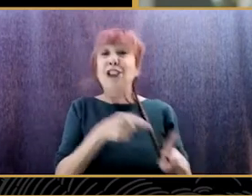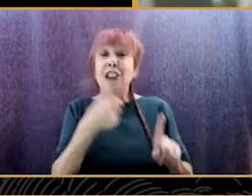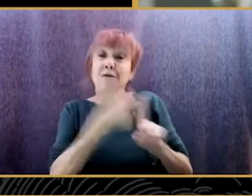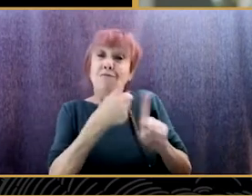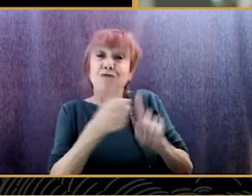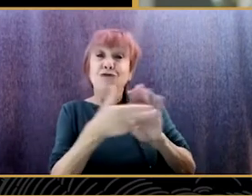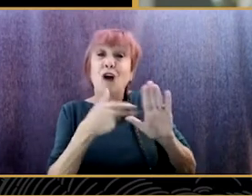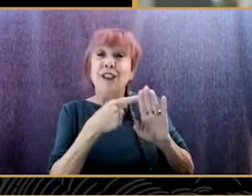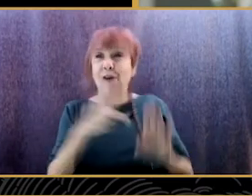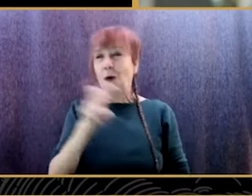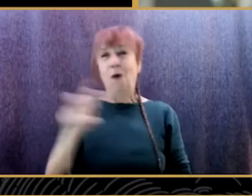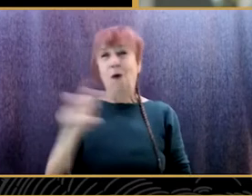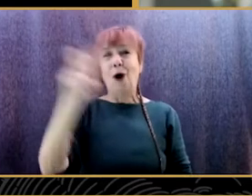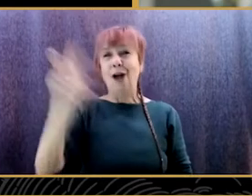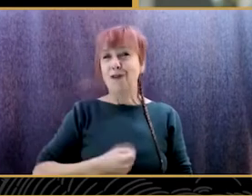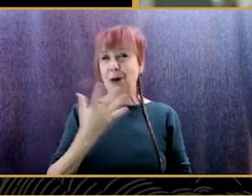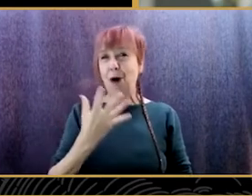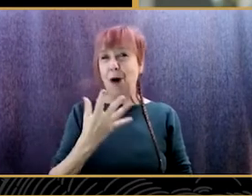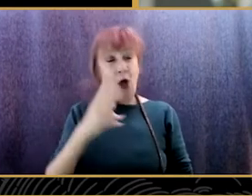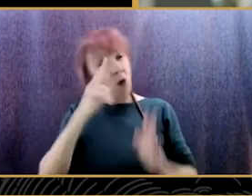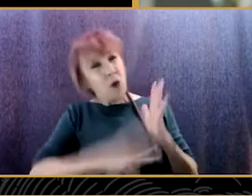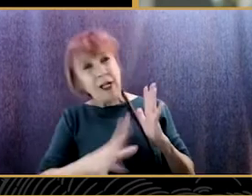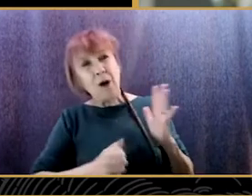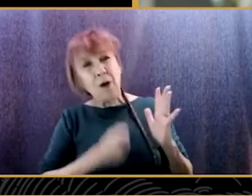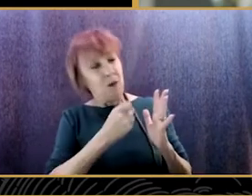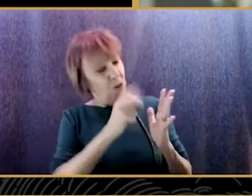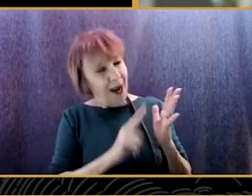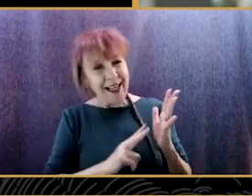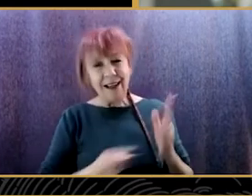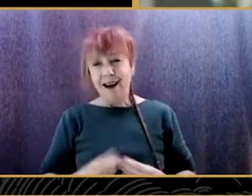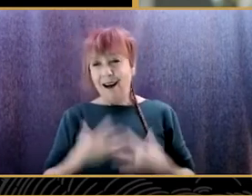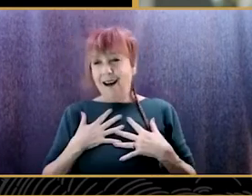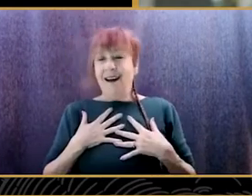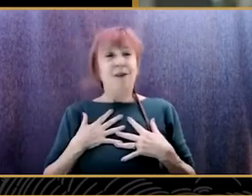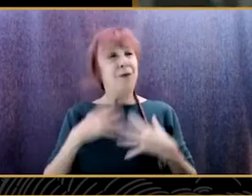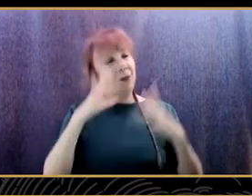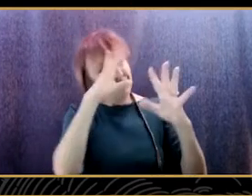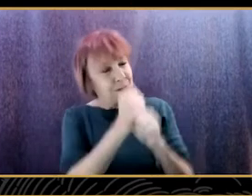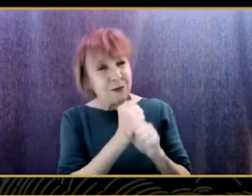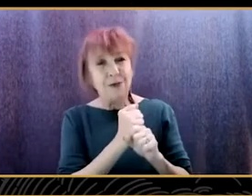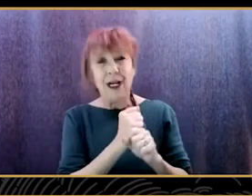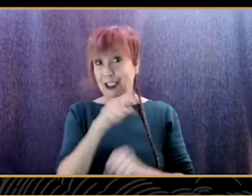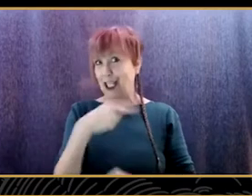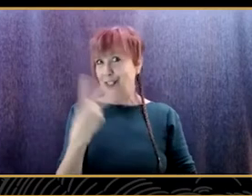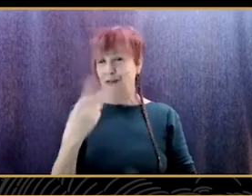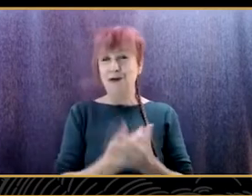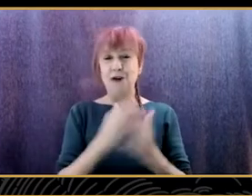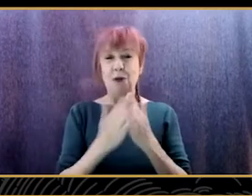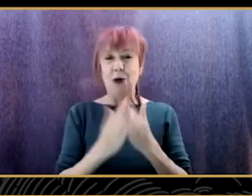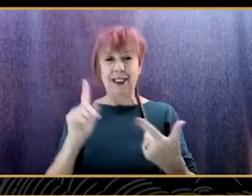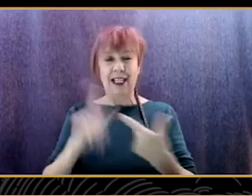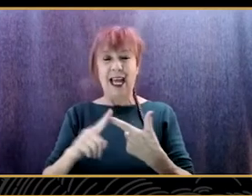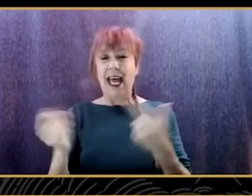wandering poet, she inspires curiosity and wonder as a writer and as a teacher. Don't miss her two new books,